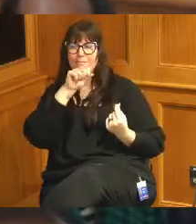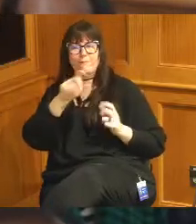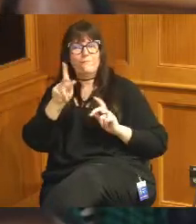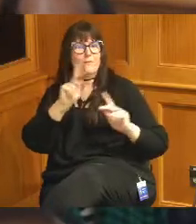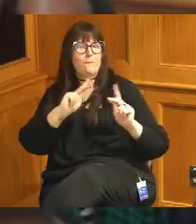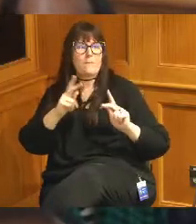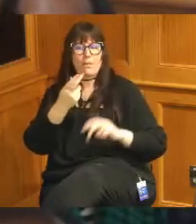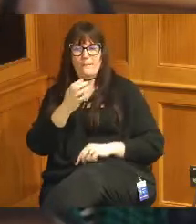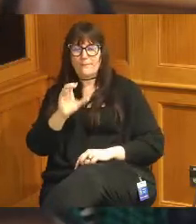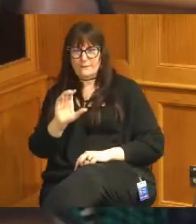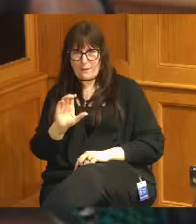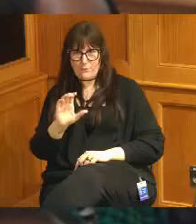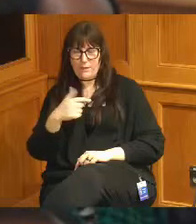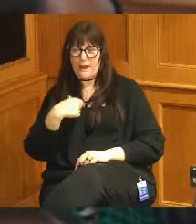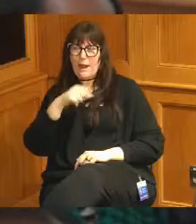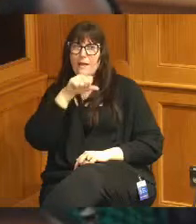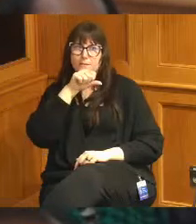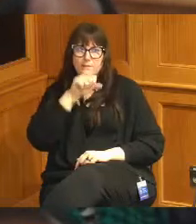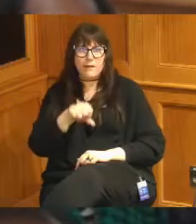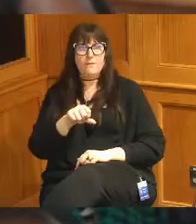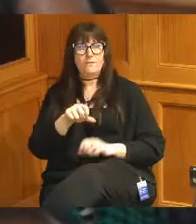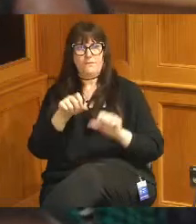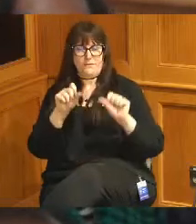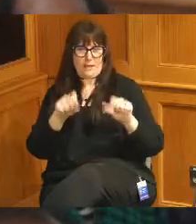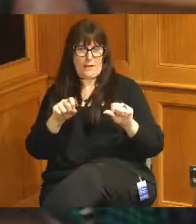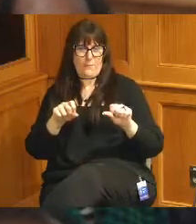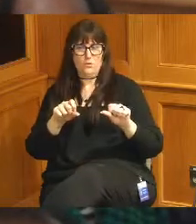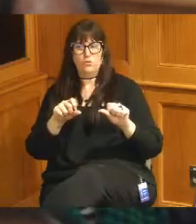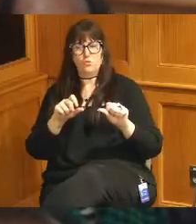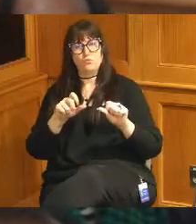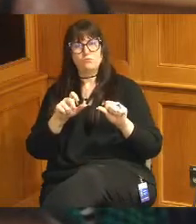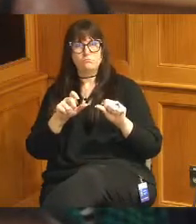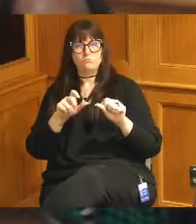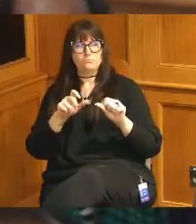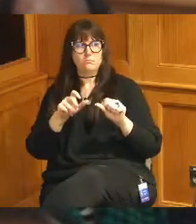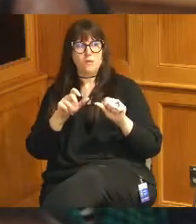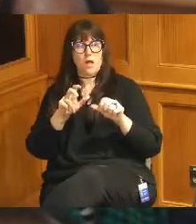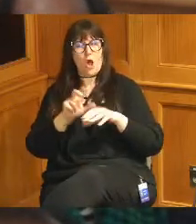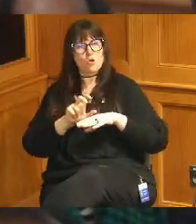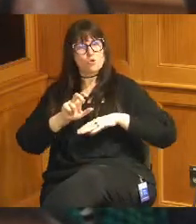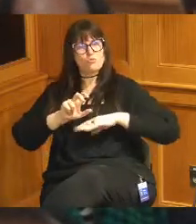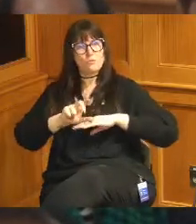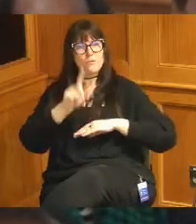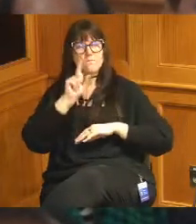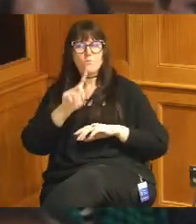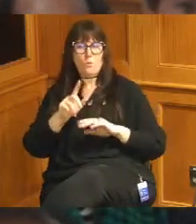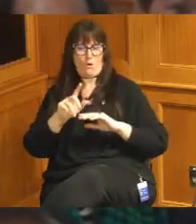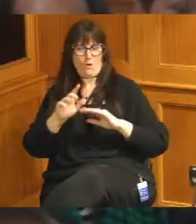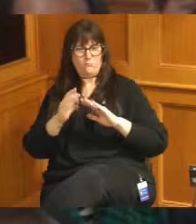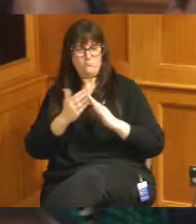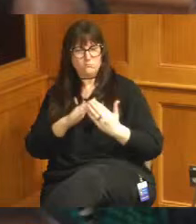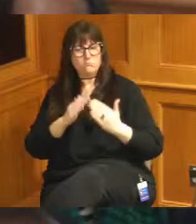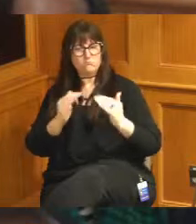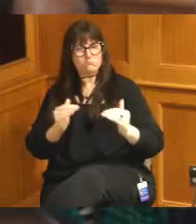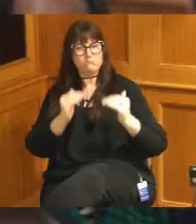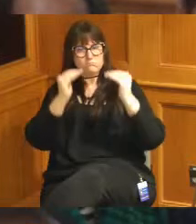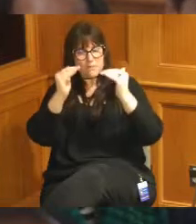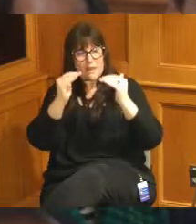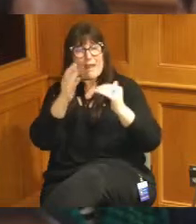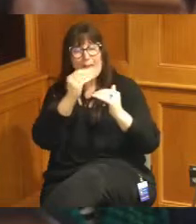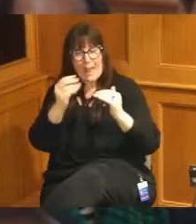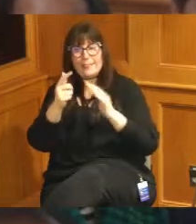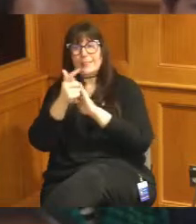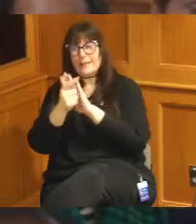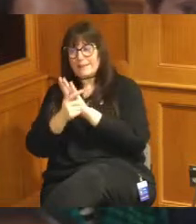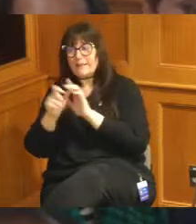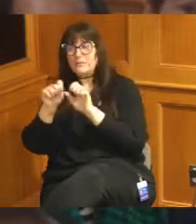Hamilton County, and I love to be able to make contributions that make our society better and that make our legal system work